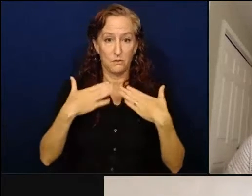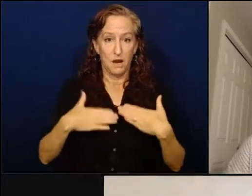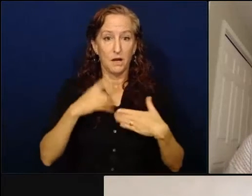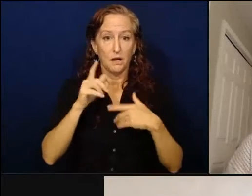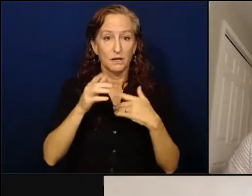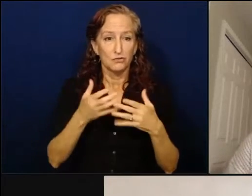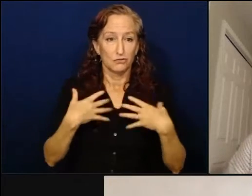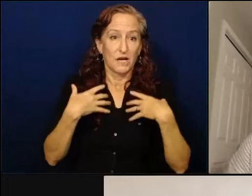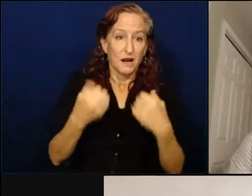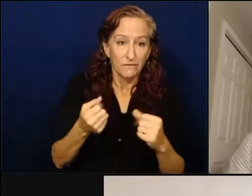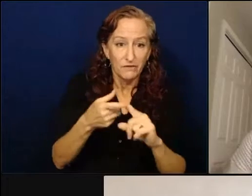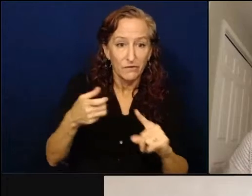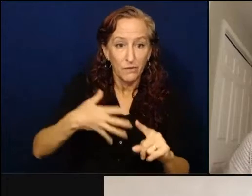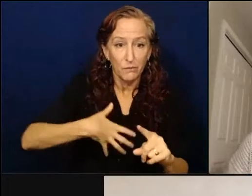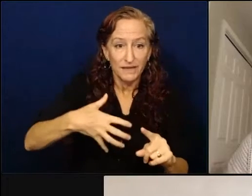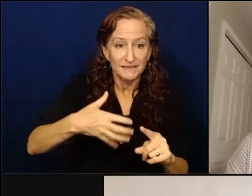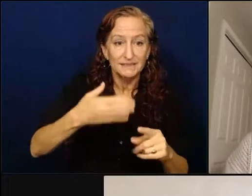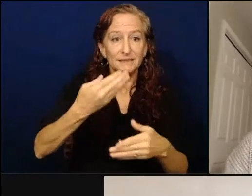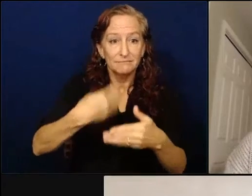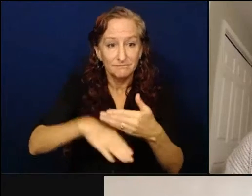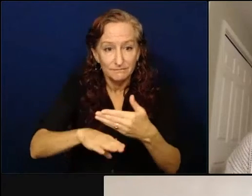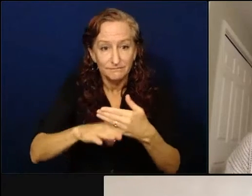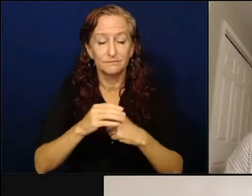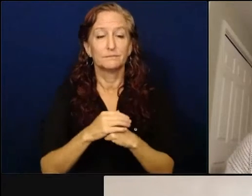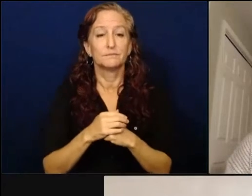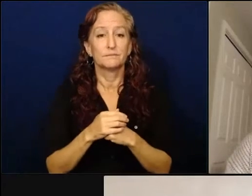recovery from pregnancy or is experiencing a pregnancy